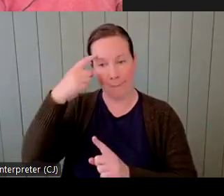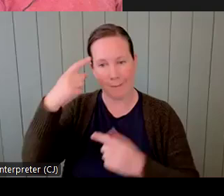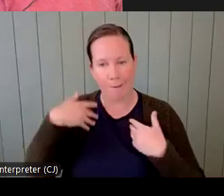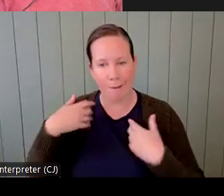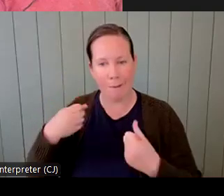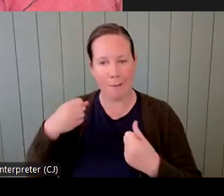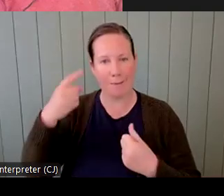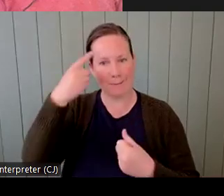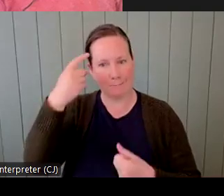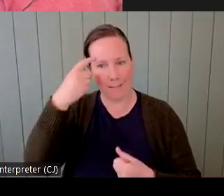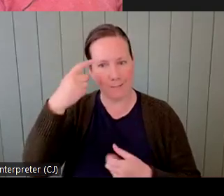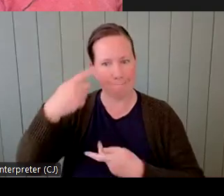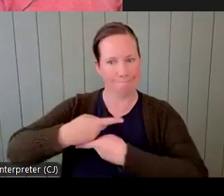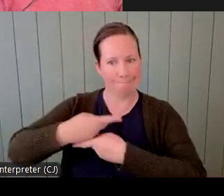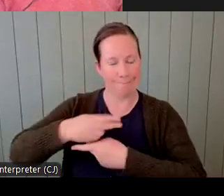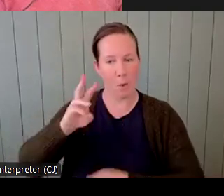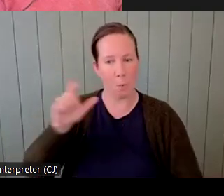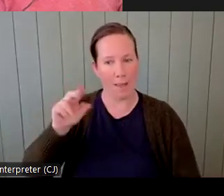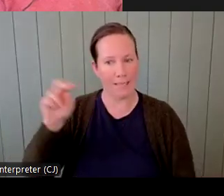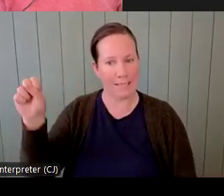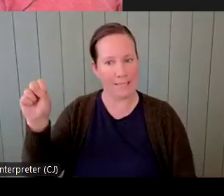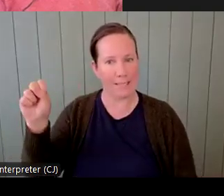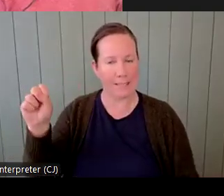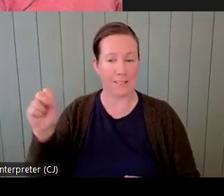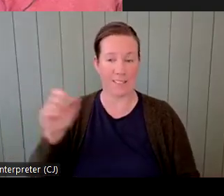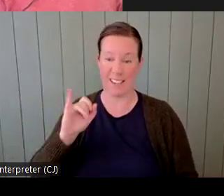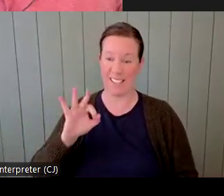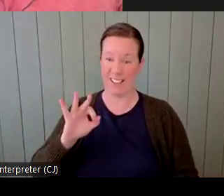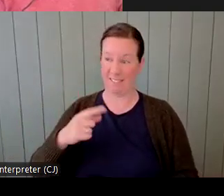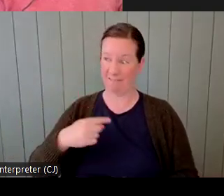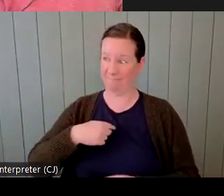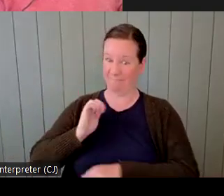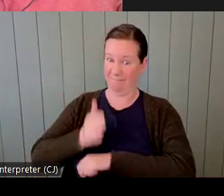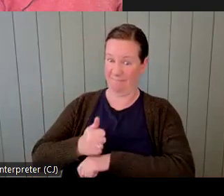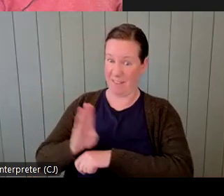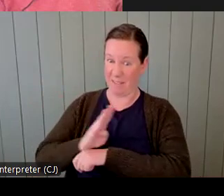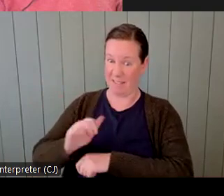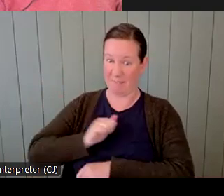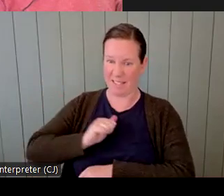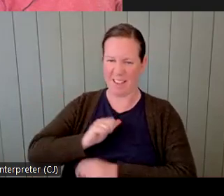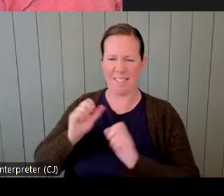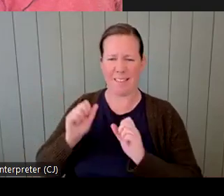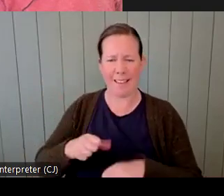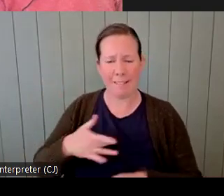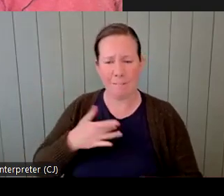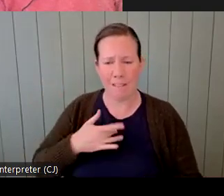yourself is a very solitary journey. So that could end up sometimes to like mental exhaustion, to a lot of